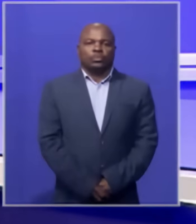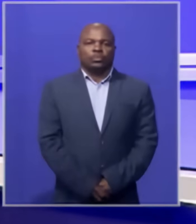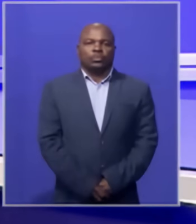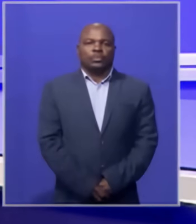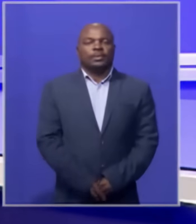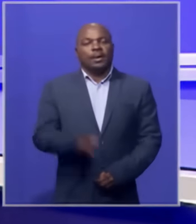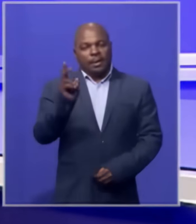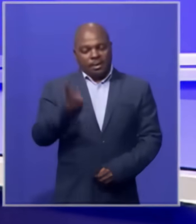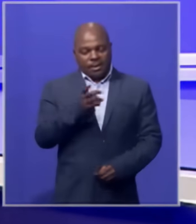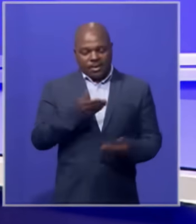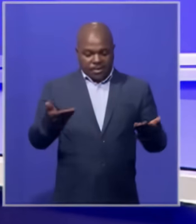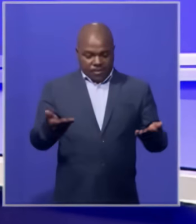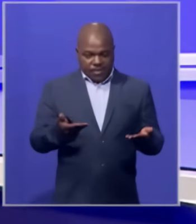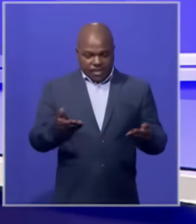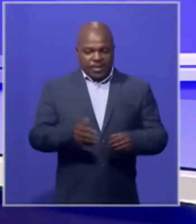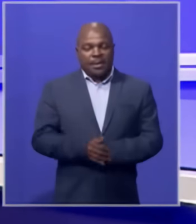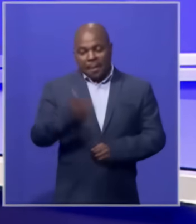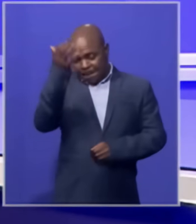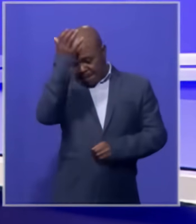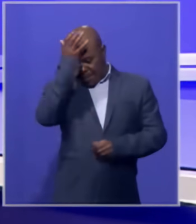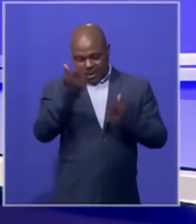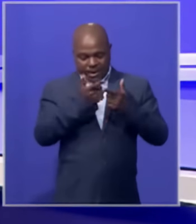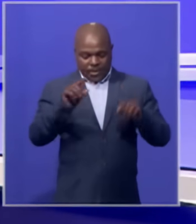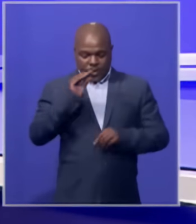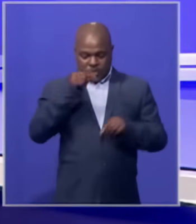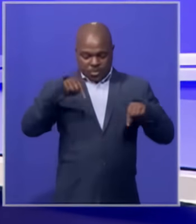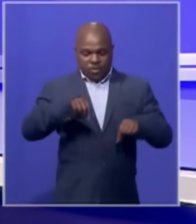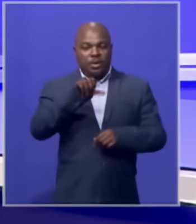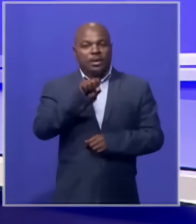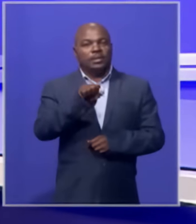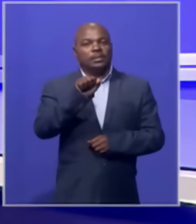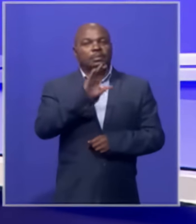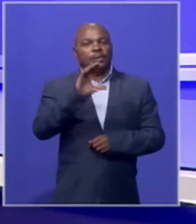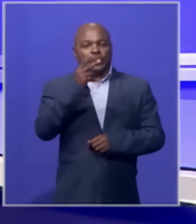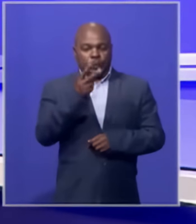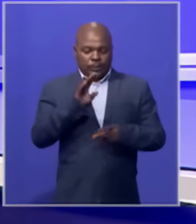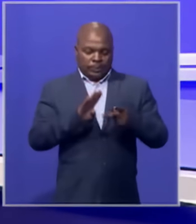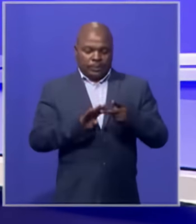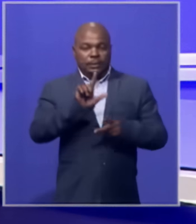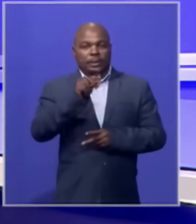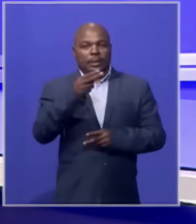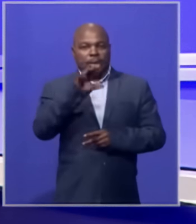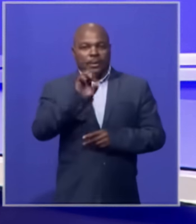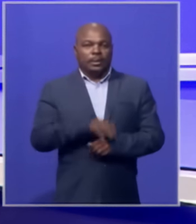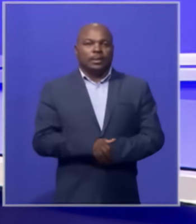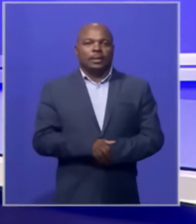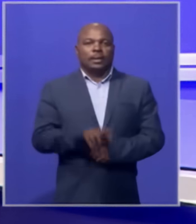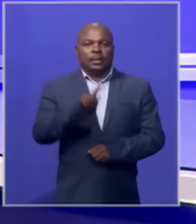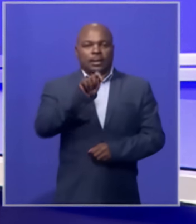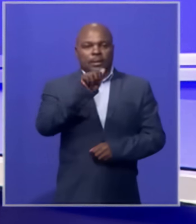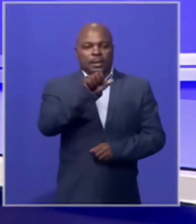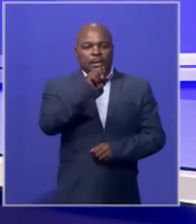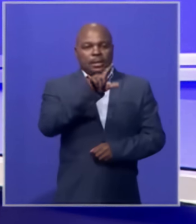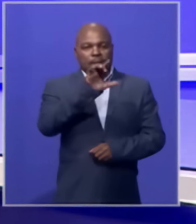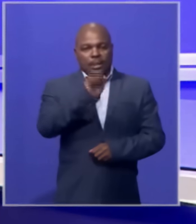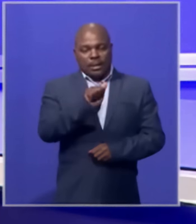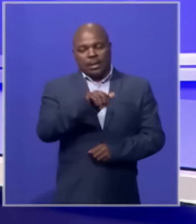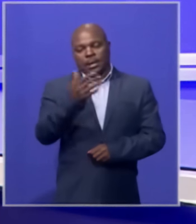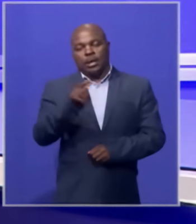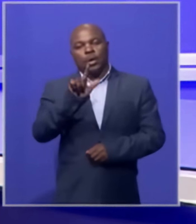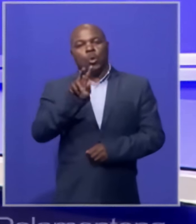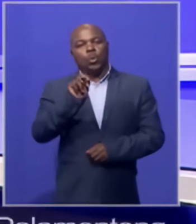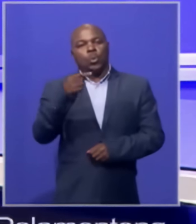Re sa le amogela ditaba tša sepedi mo SABC 2 le go lehae. Thasila Lungu e ba go morwedi wa mopresidente wa